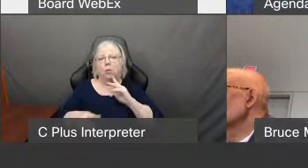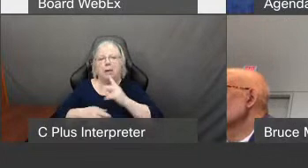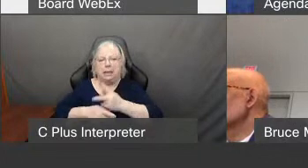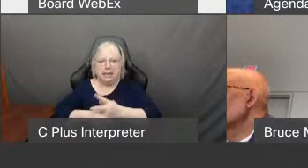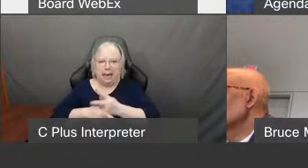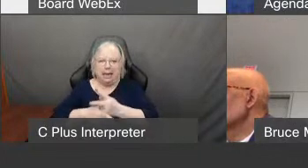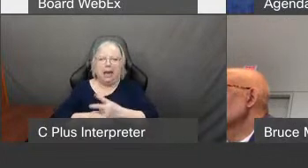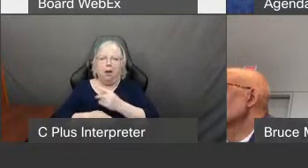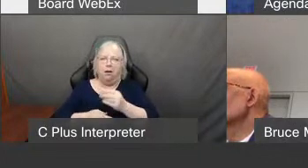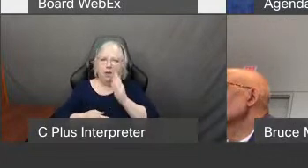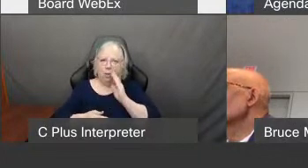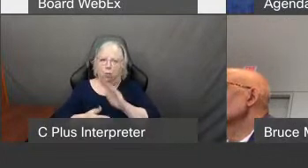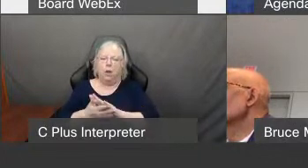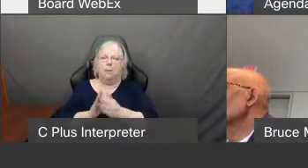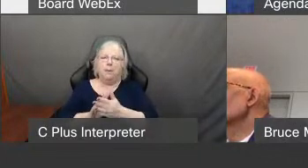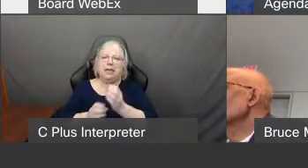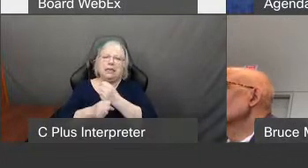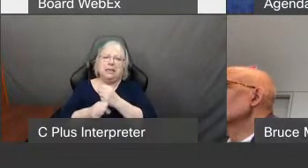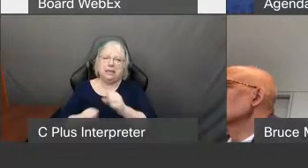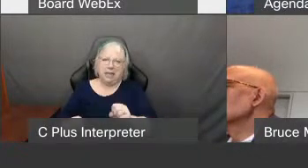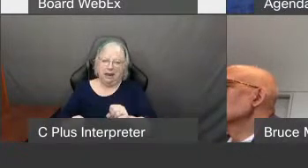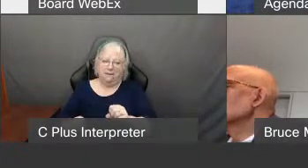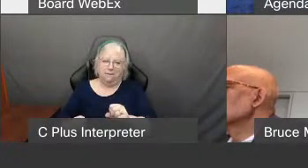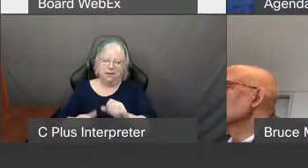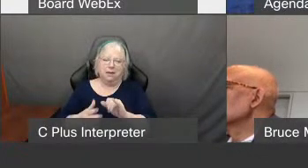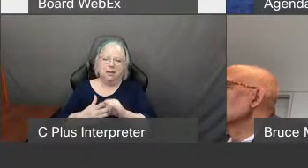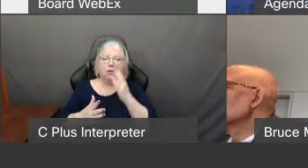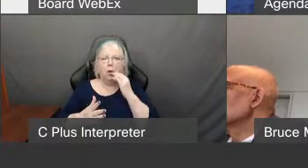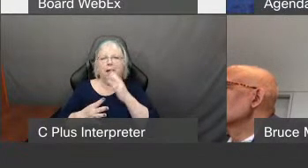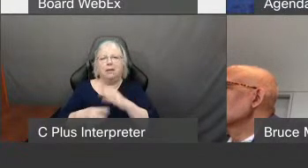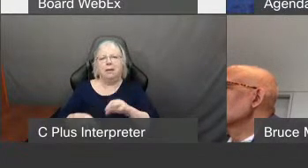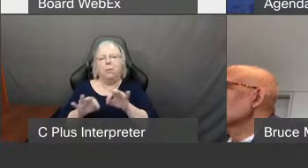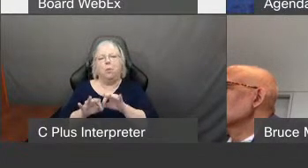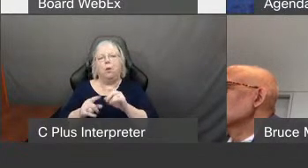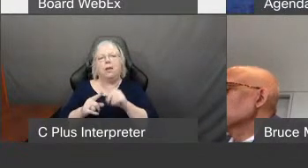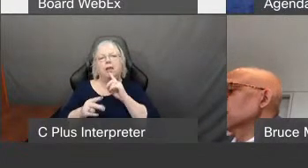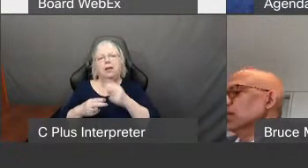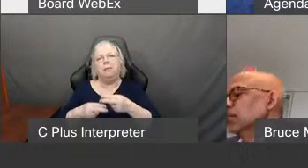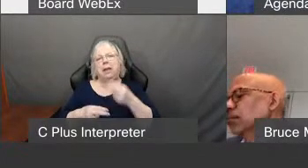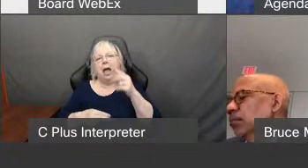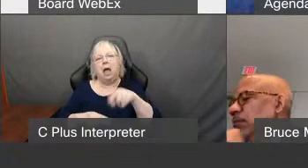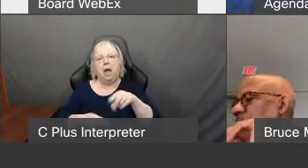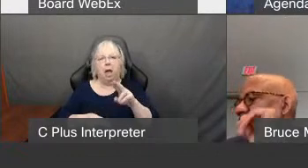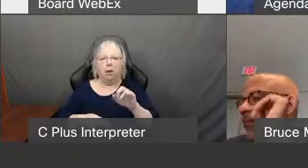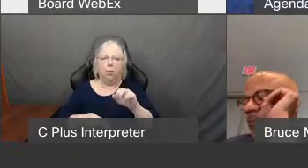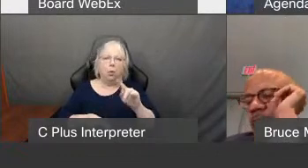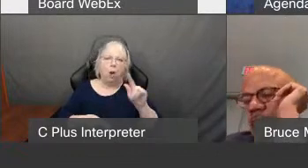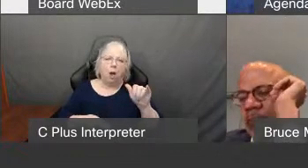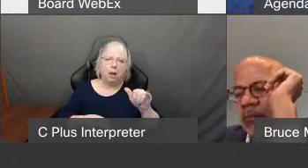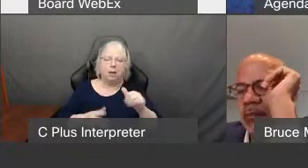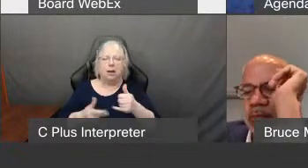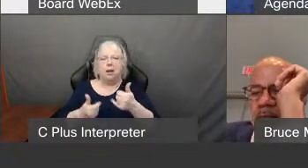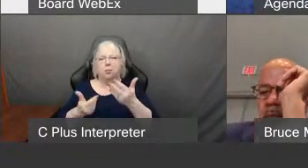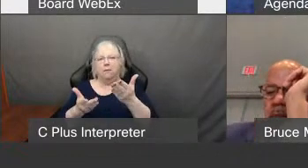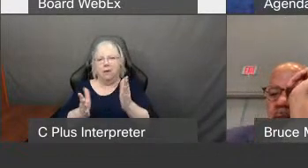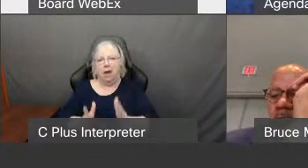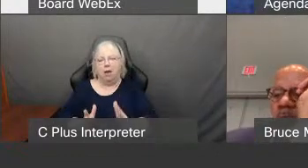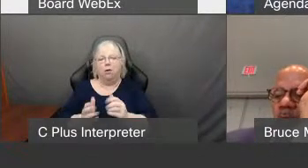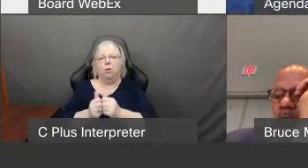be safe. And that's why it's really important that these be high quality providers with well-trained workers and